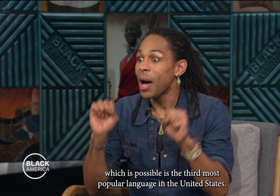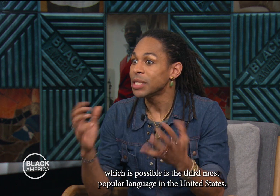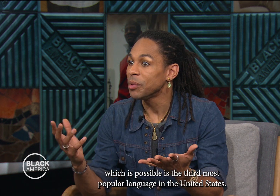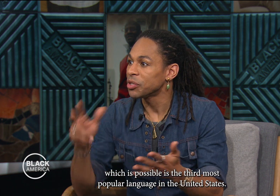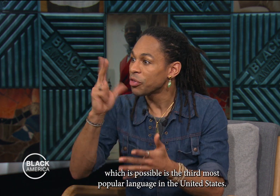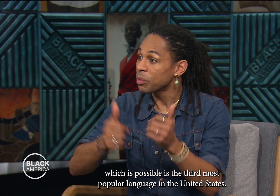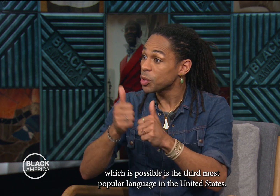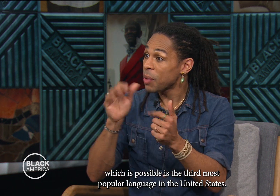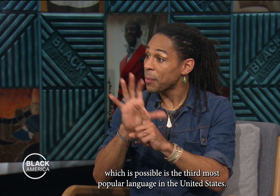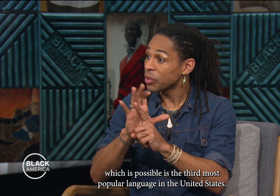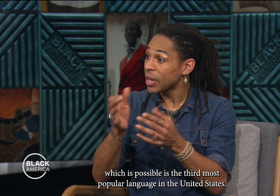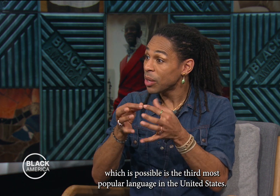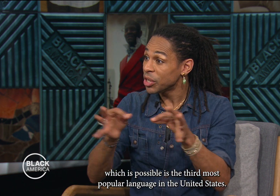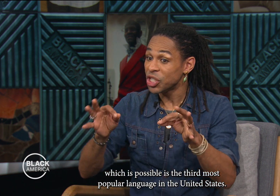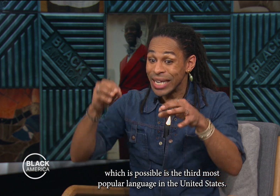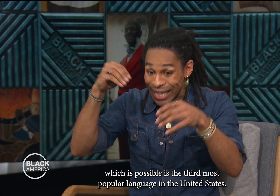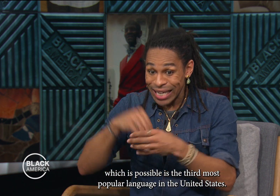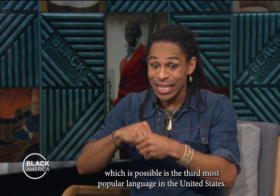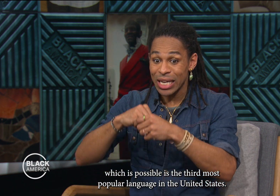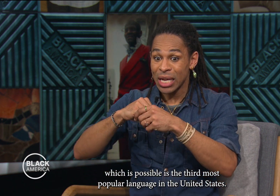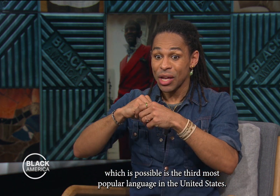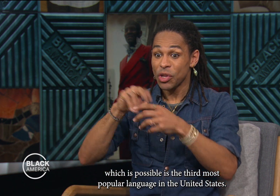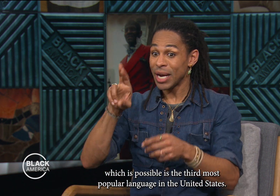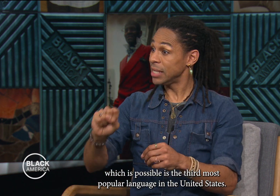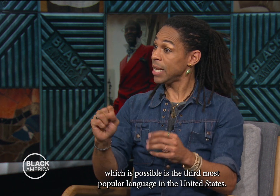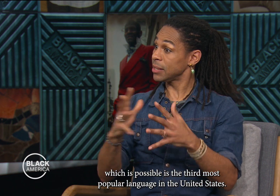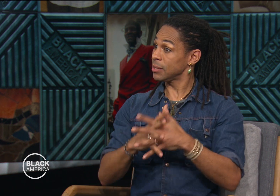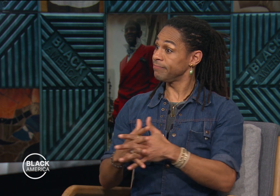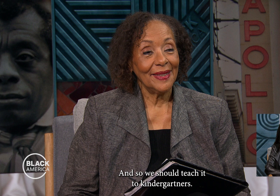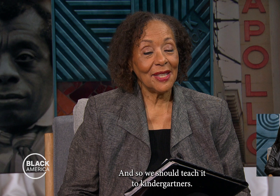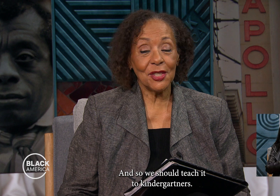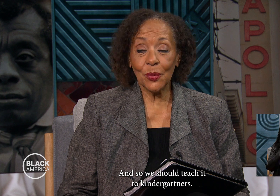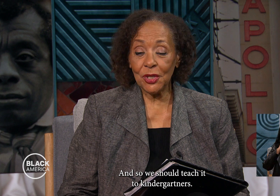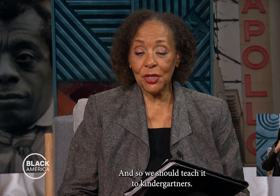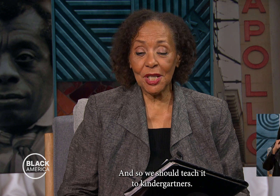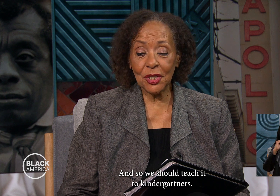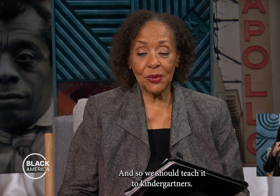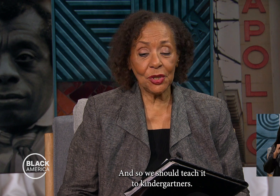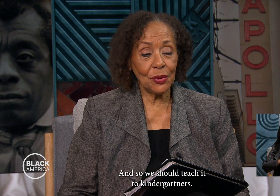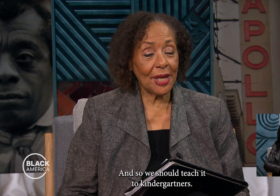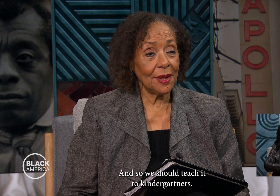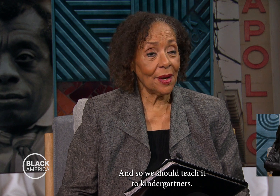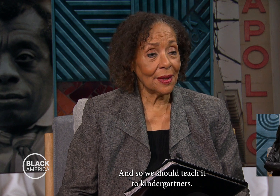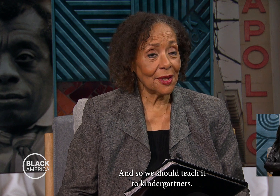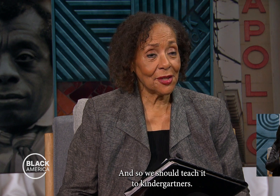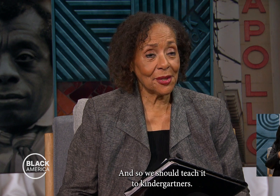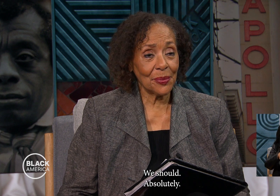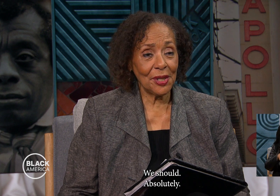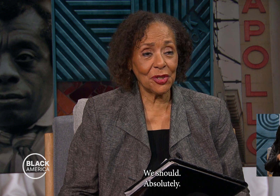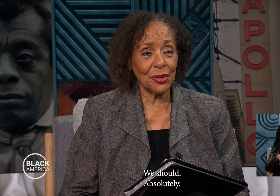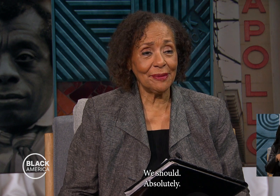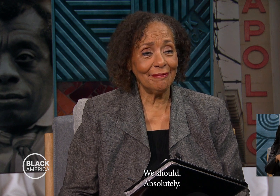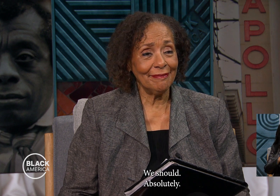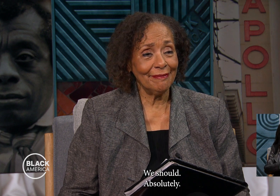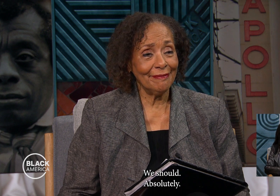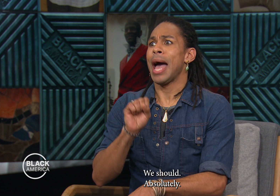which is possible. It's the third most popular language in the United States. And so we should teach it to kindergartners.